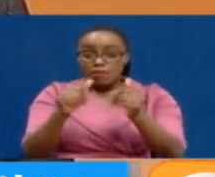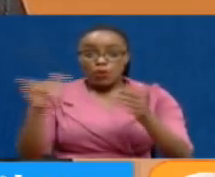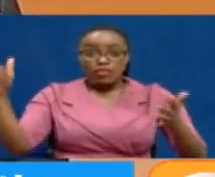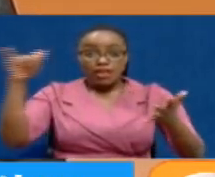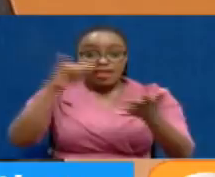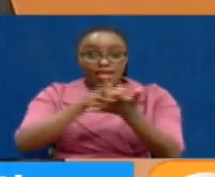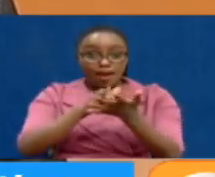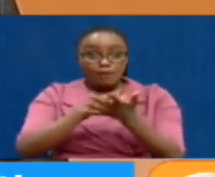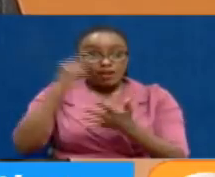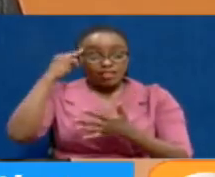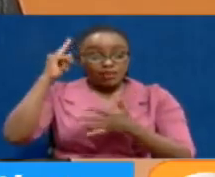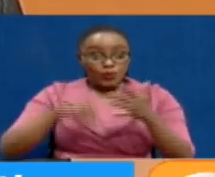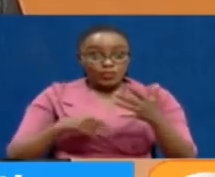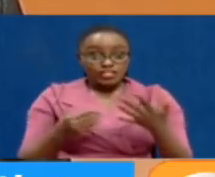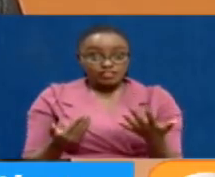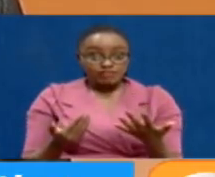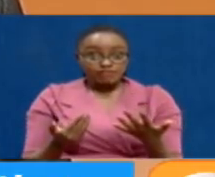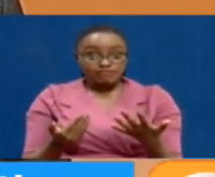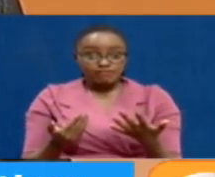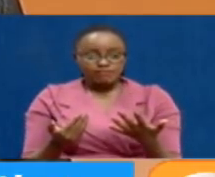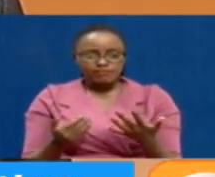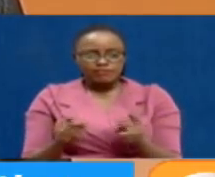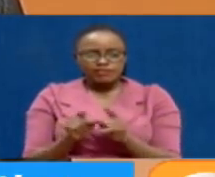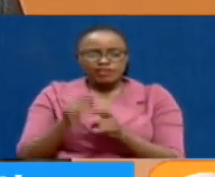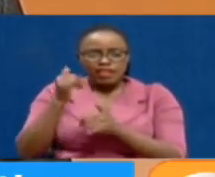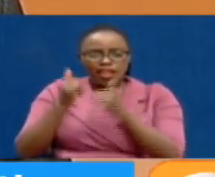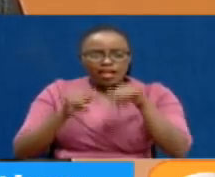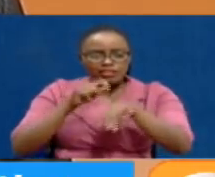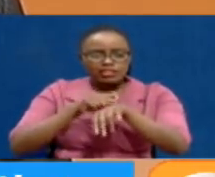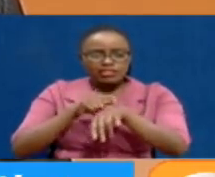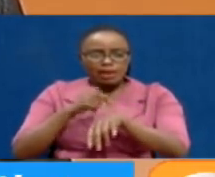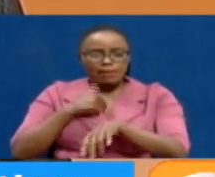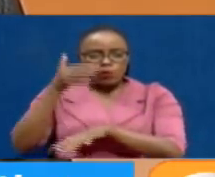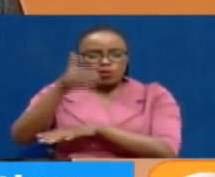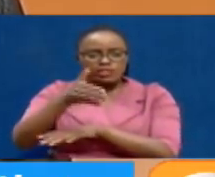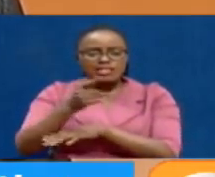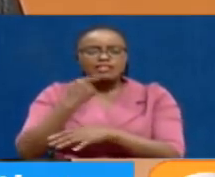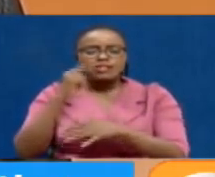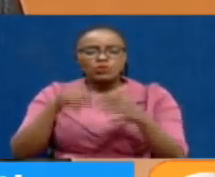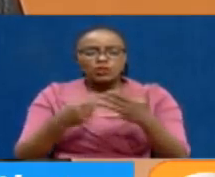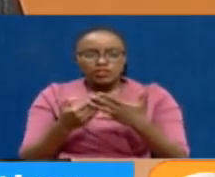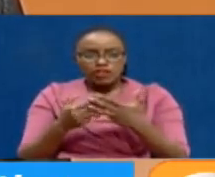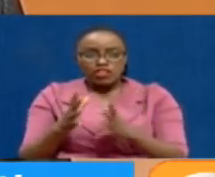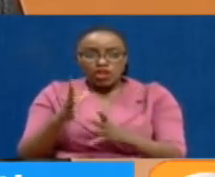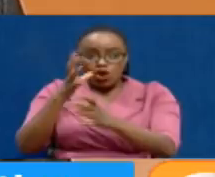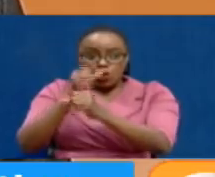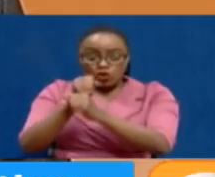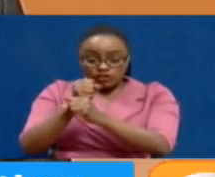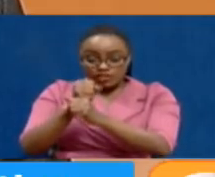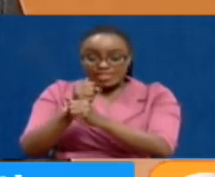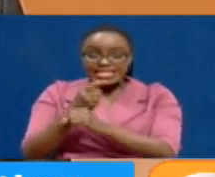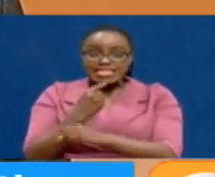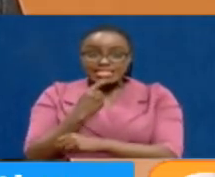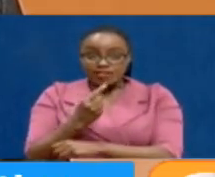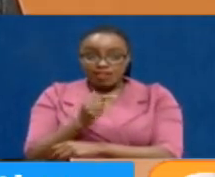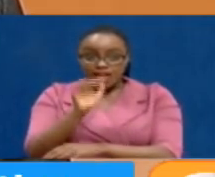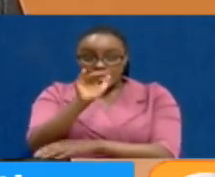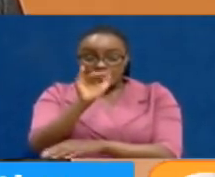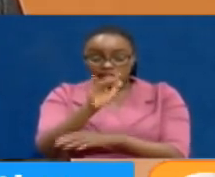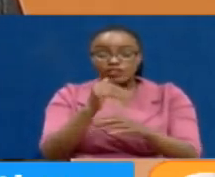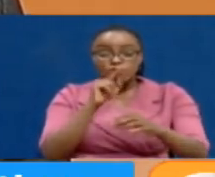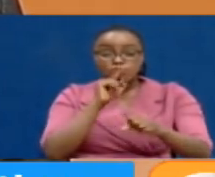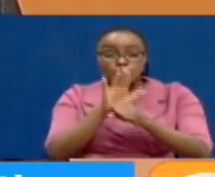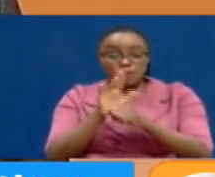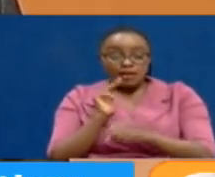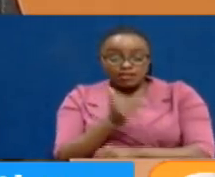workers. And I think the last time I was here, I said that the confidence of health workers needed to have been